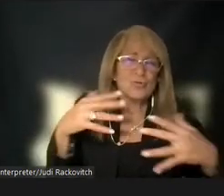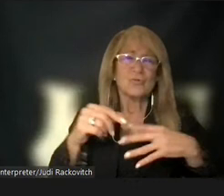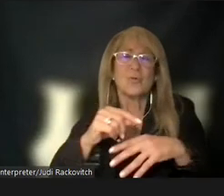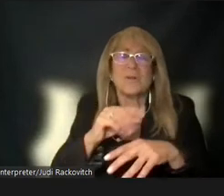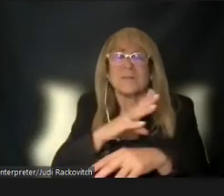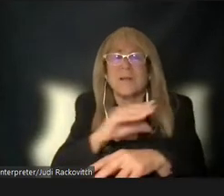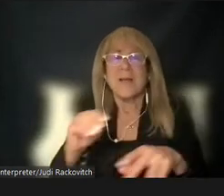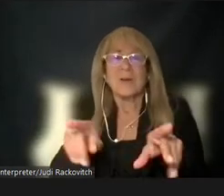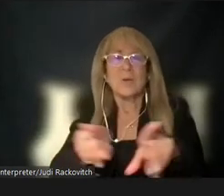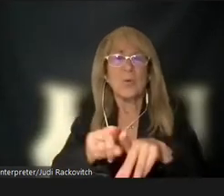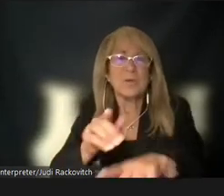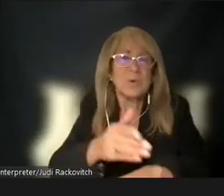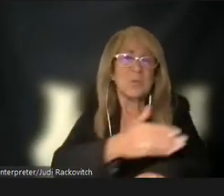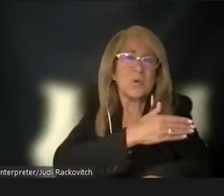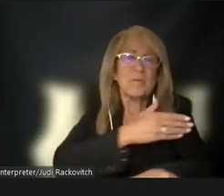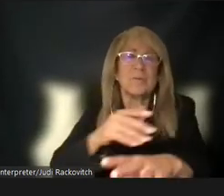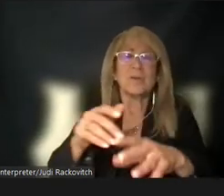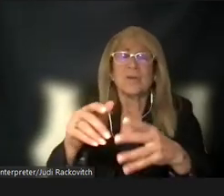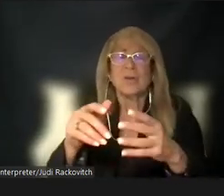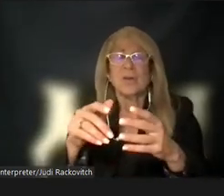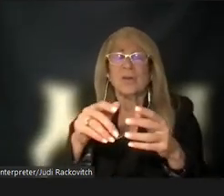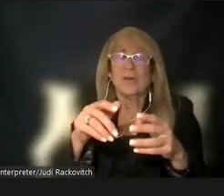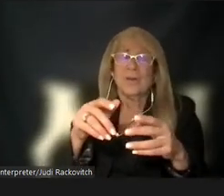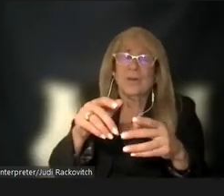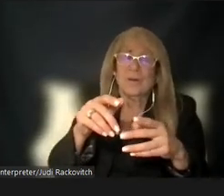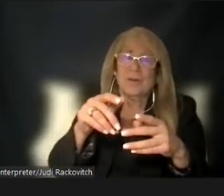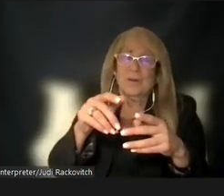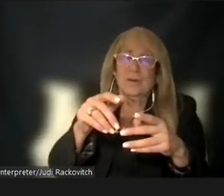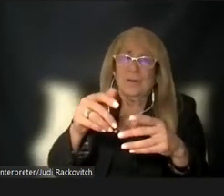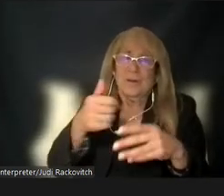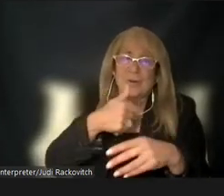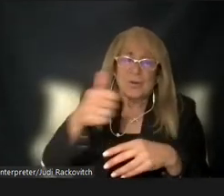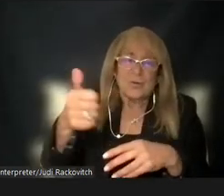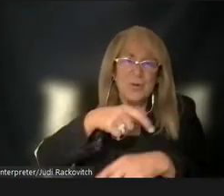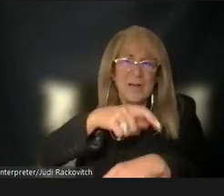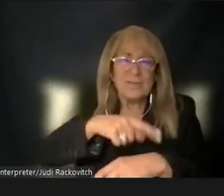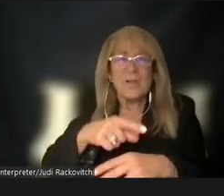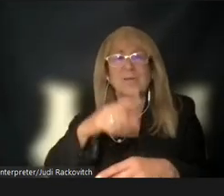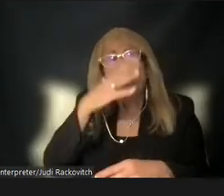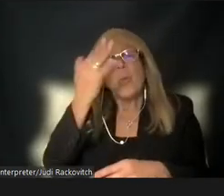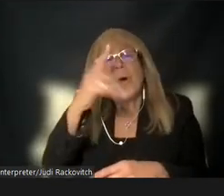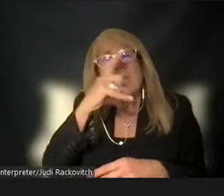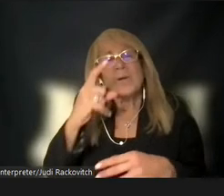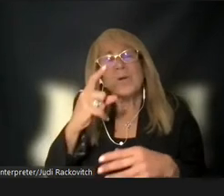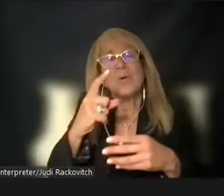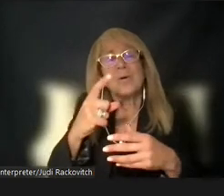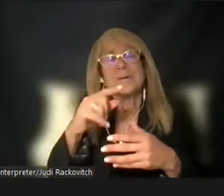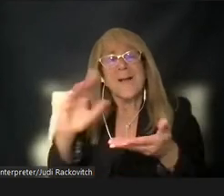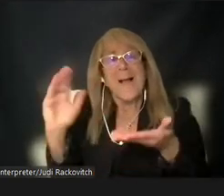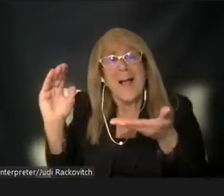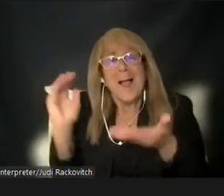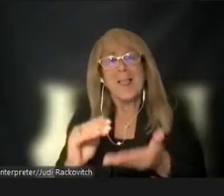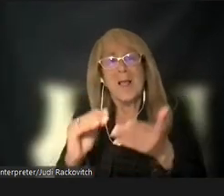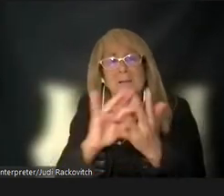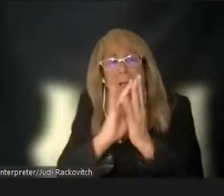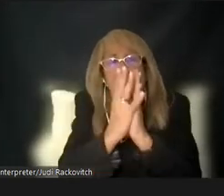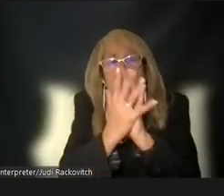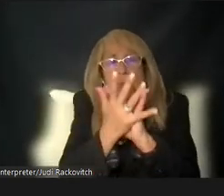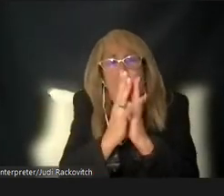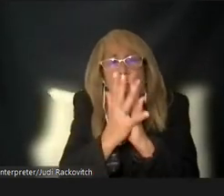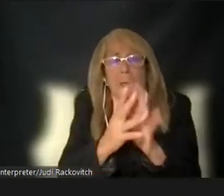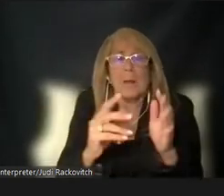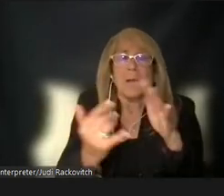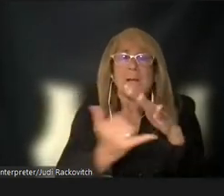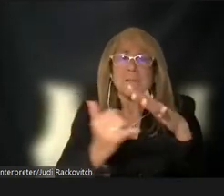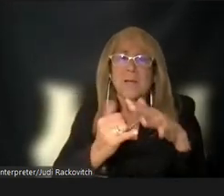improvements in travel times within the Manhattan Central Business District as there would be less congestion. The program would also provide additional funds for subways, trains, and